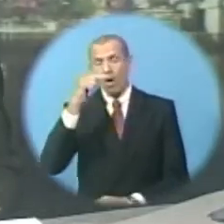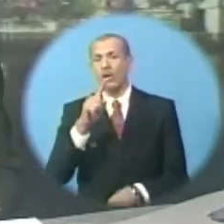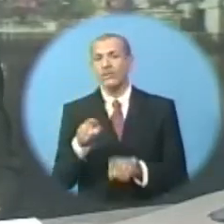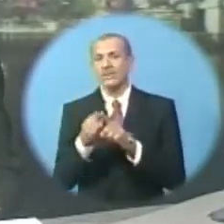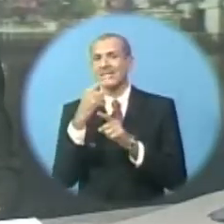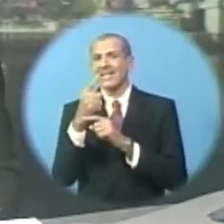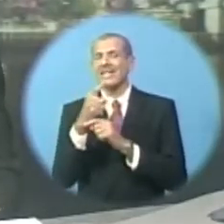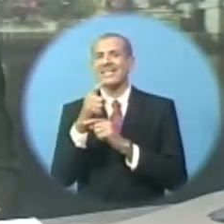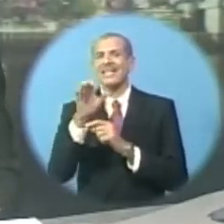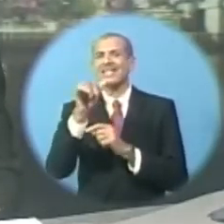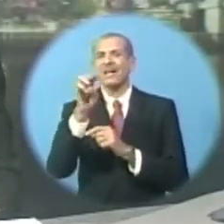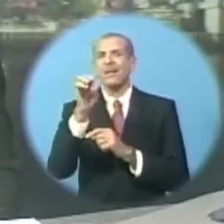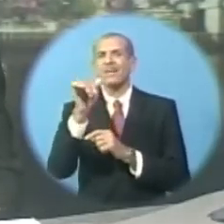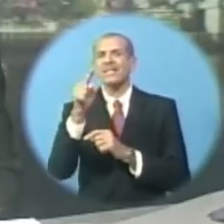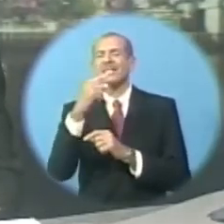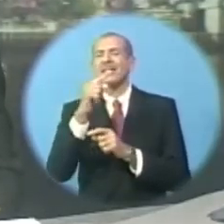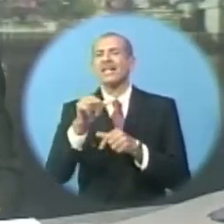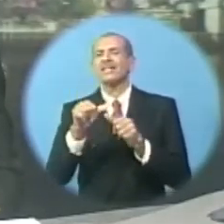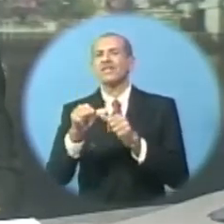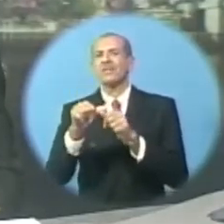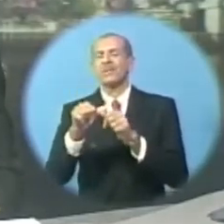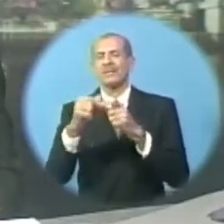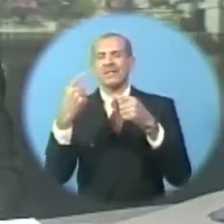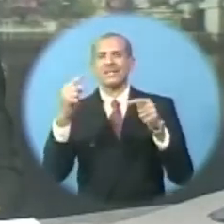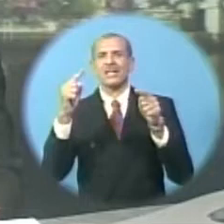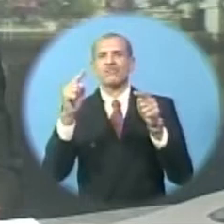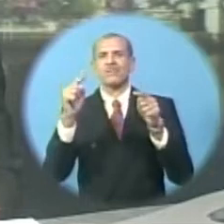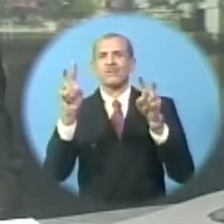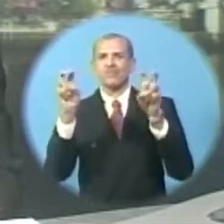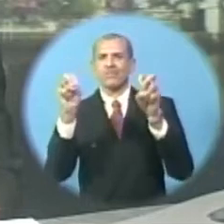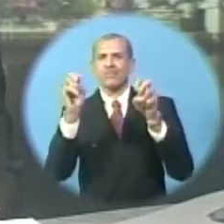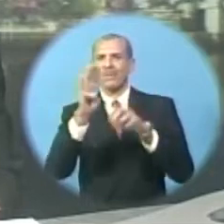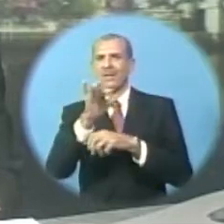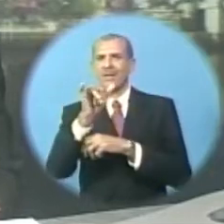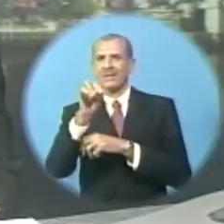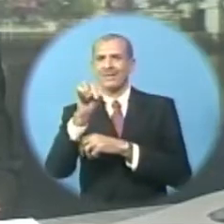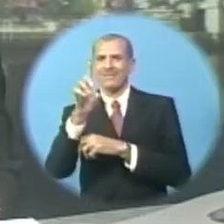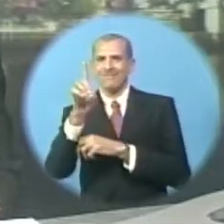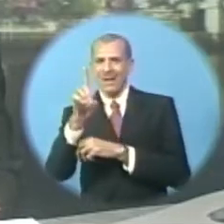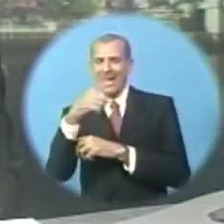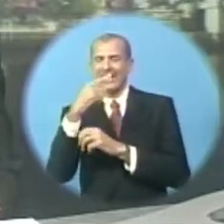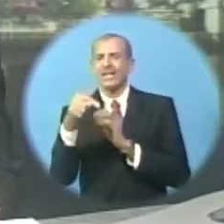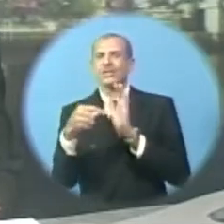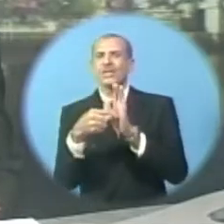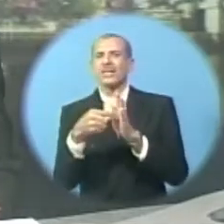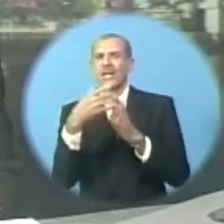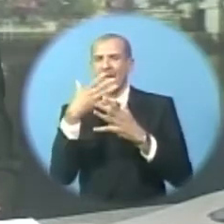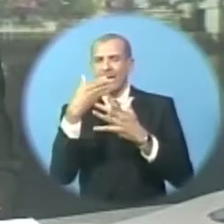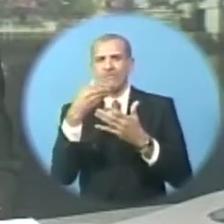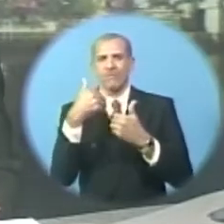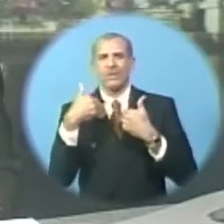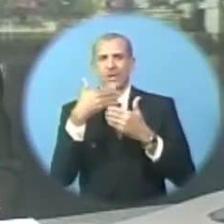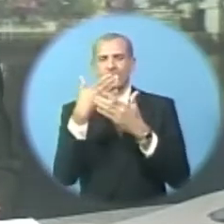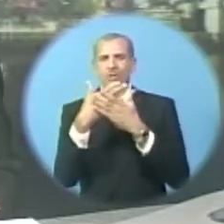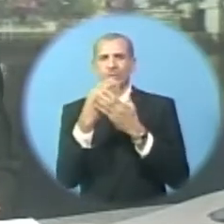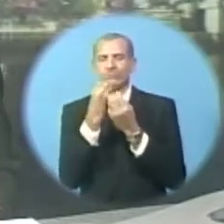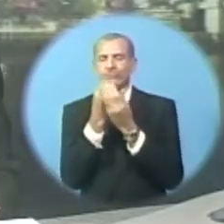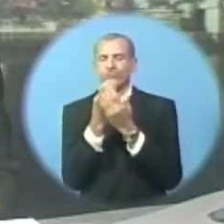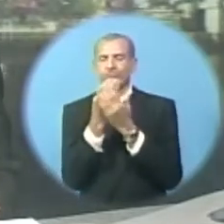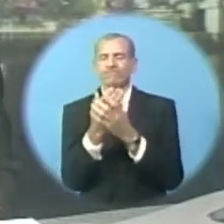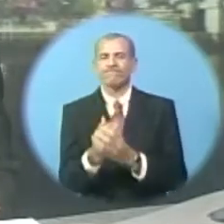Carmita's continues to be a premium brand for the BADMC, showcasing both nutritious and innovative products.